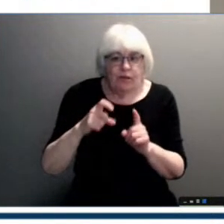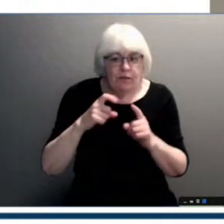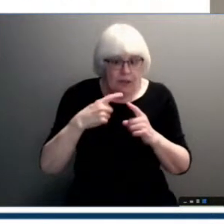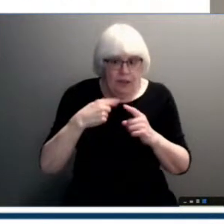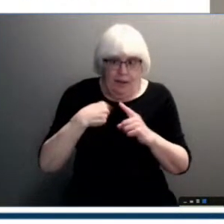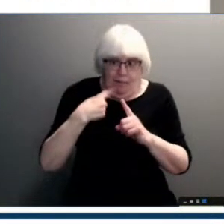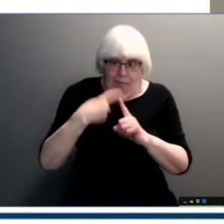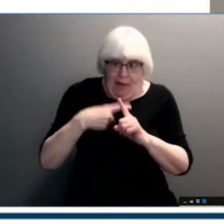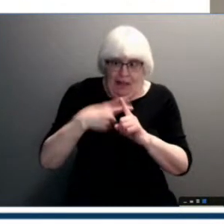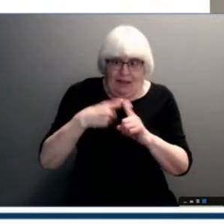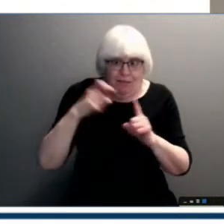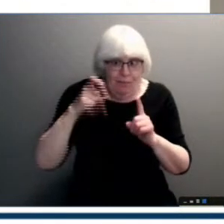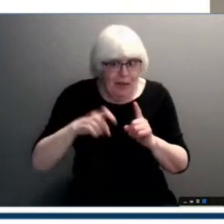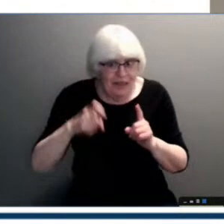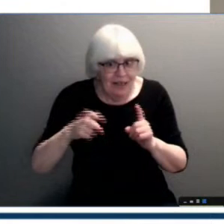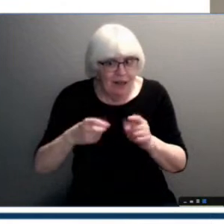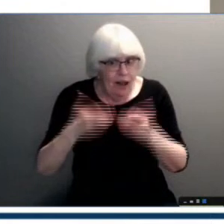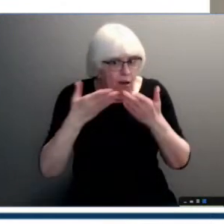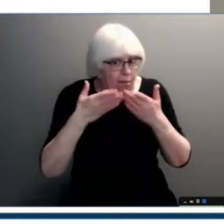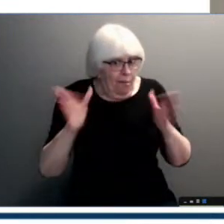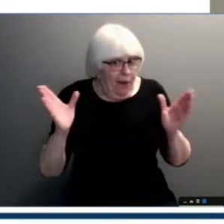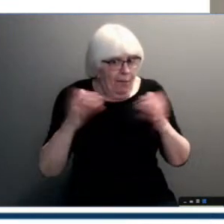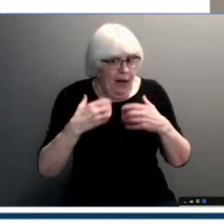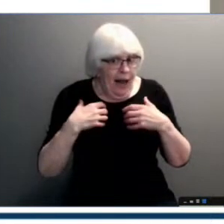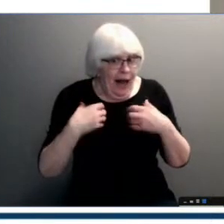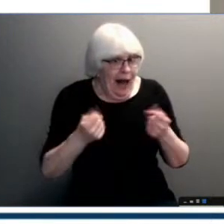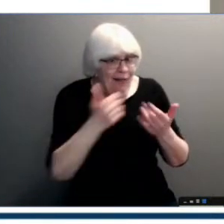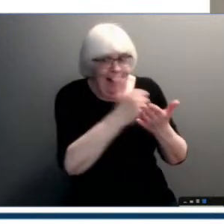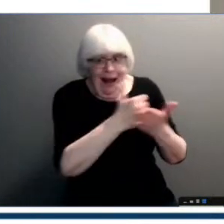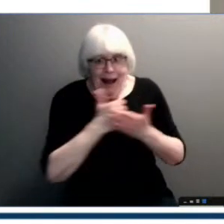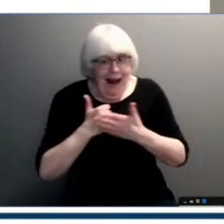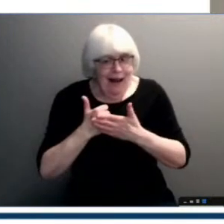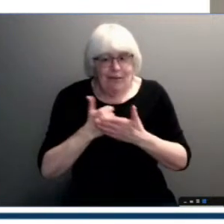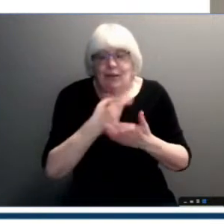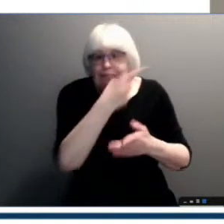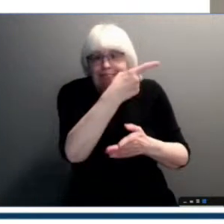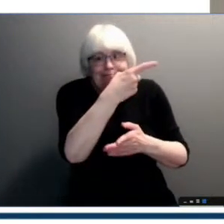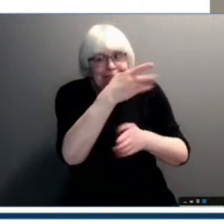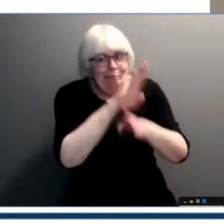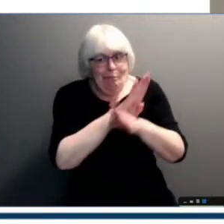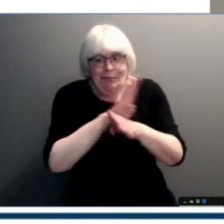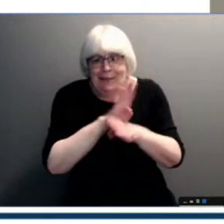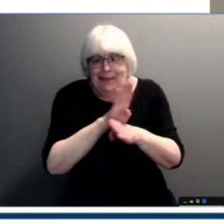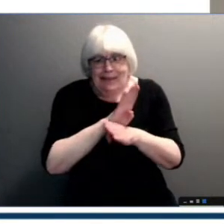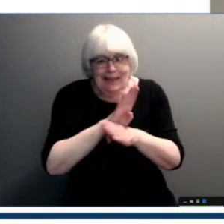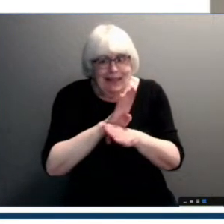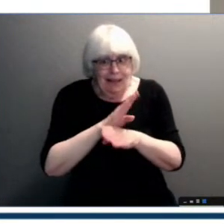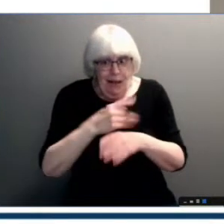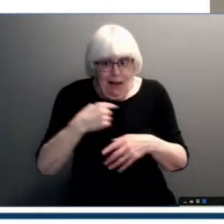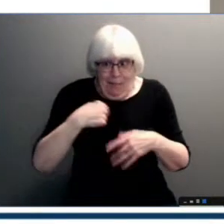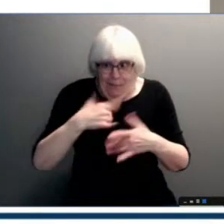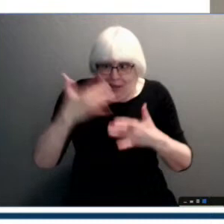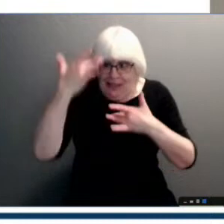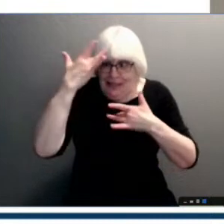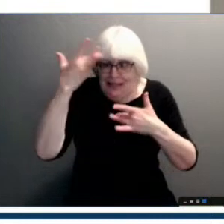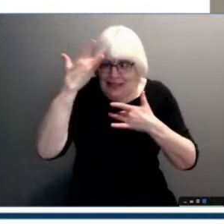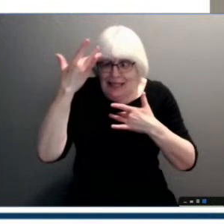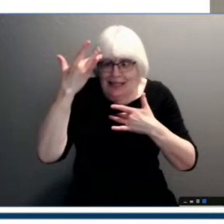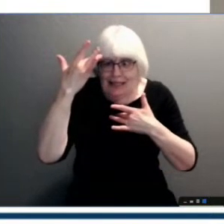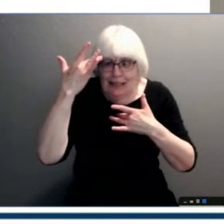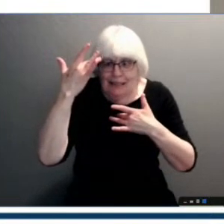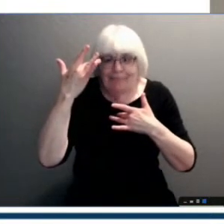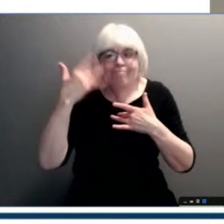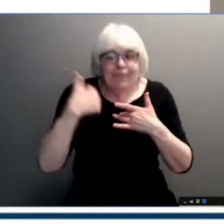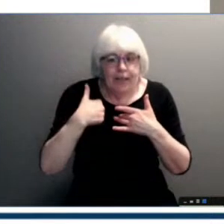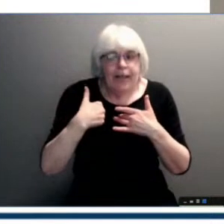public health. Right now, the best we can do is to make initial contact and make sure you have the information you need to protect yourself